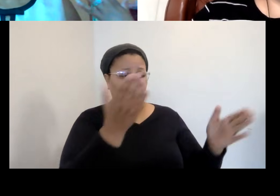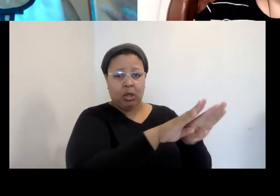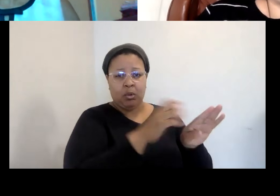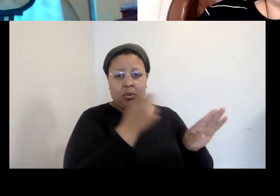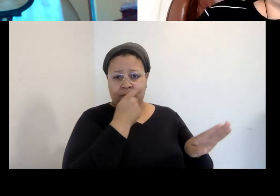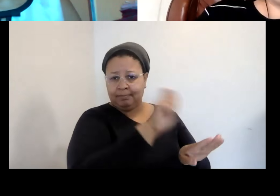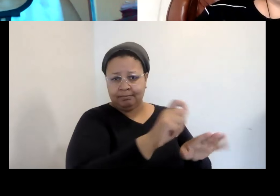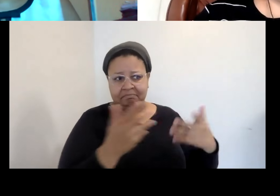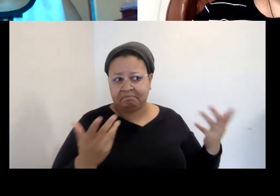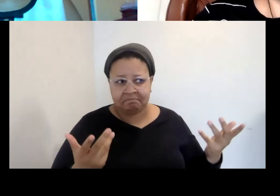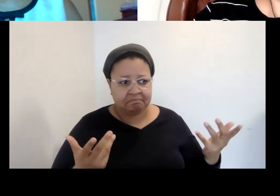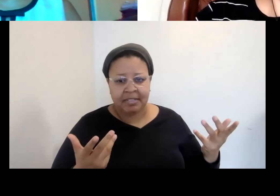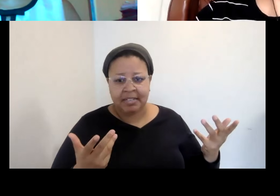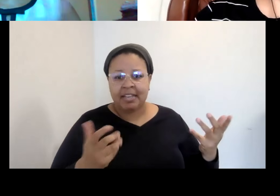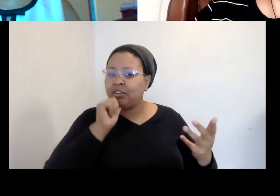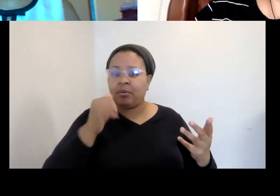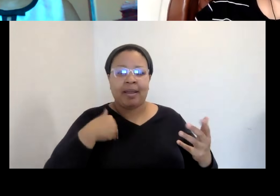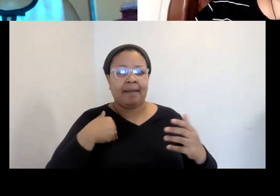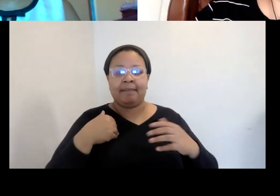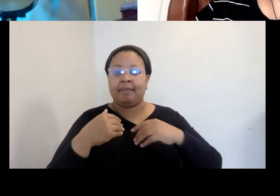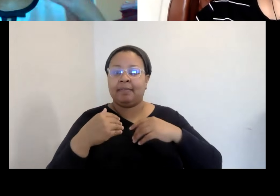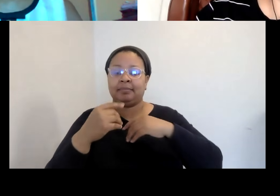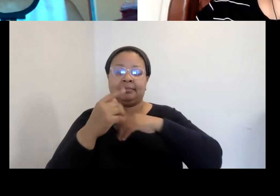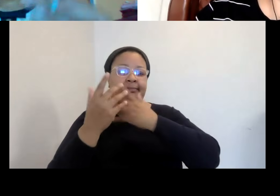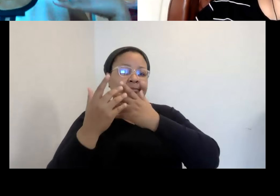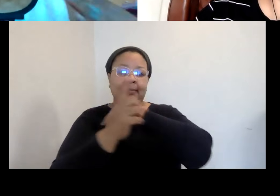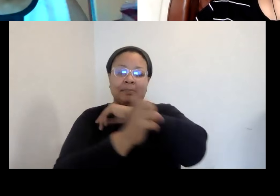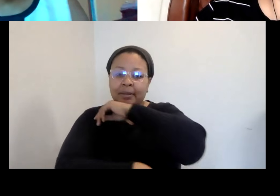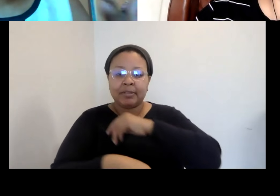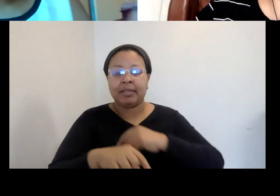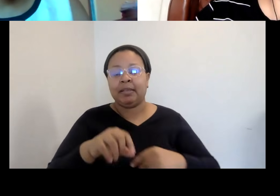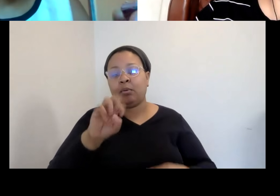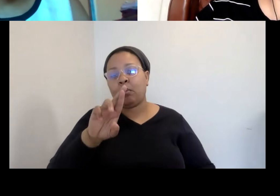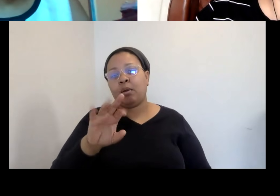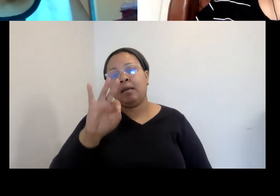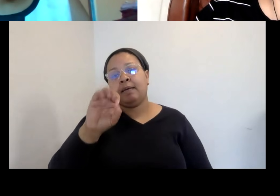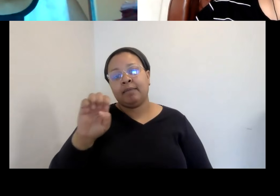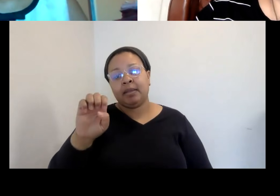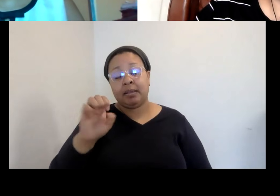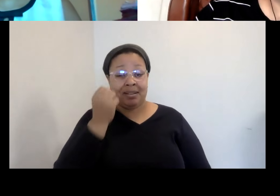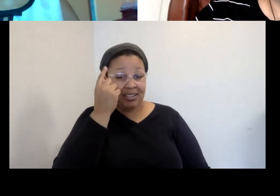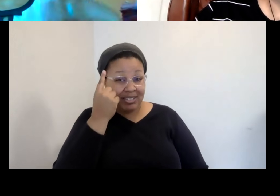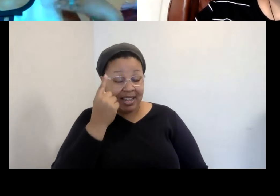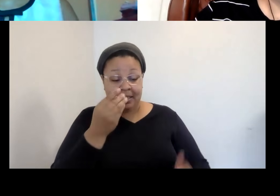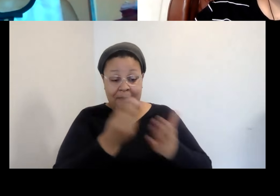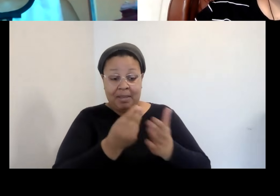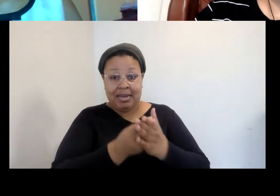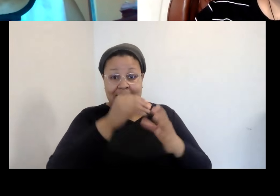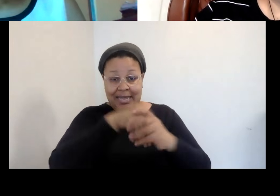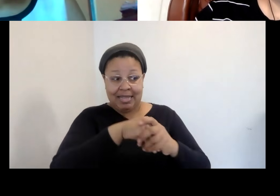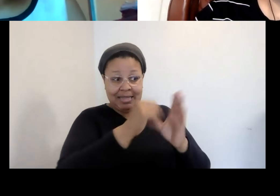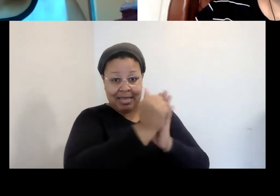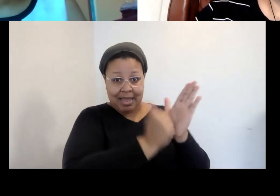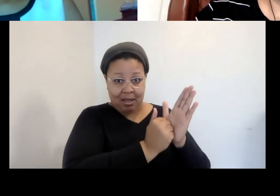no fee or penalty, but please keep in mind that now that money that was in that ABLE account can be counted